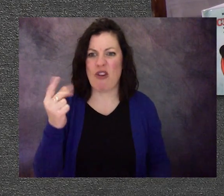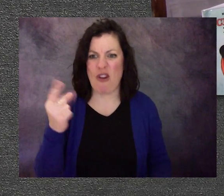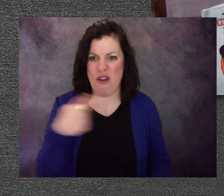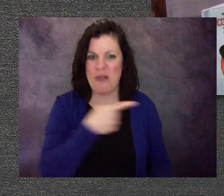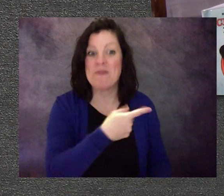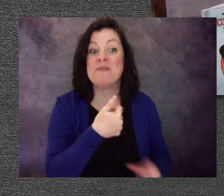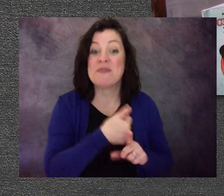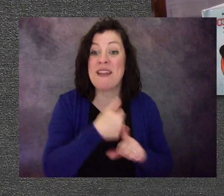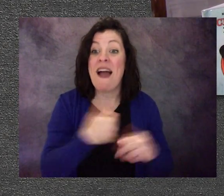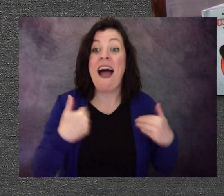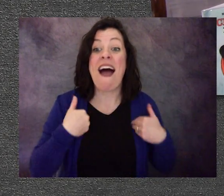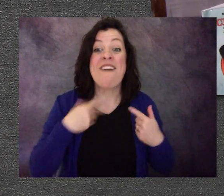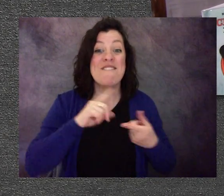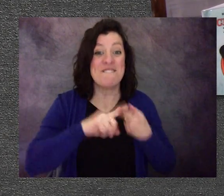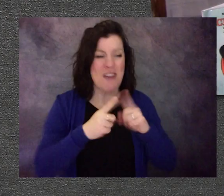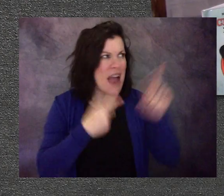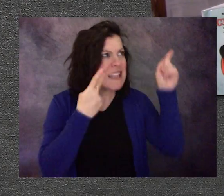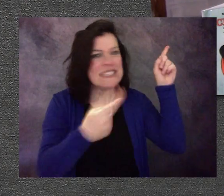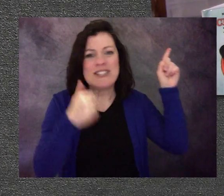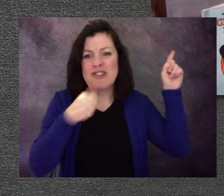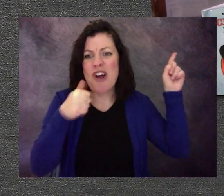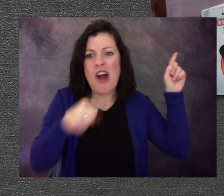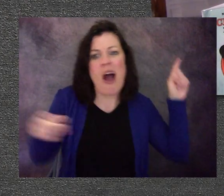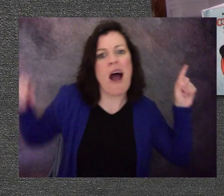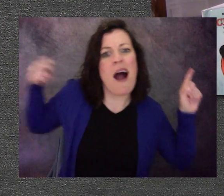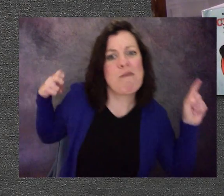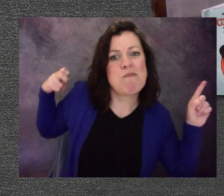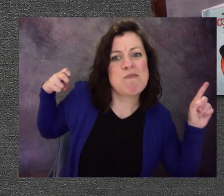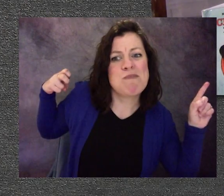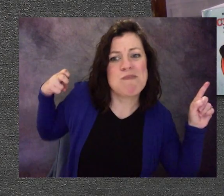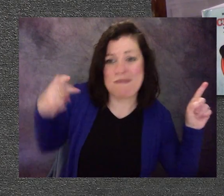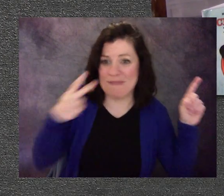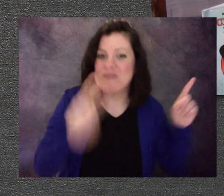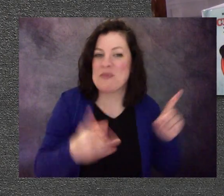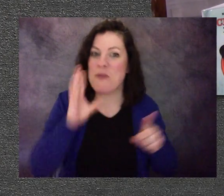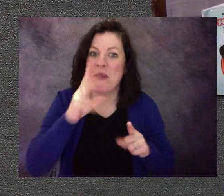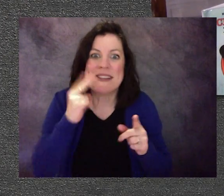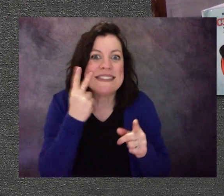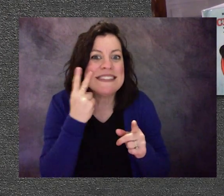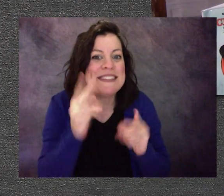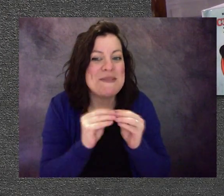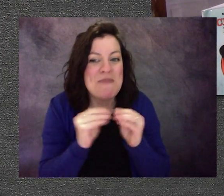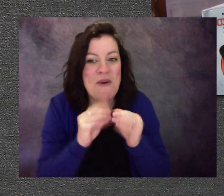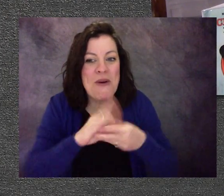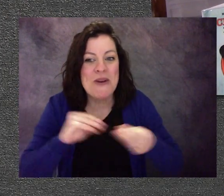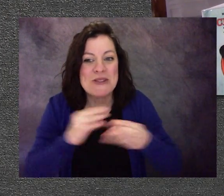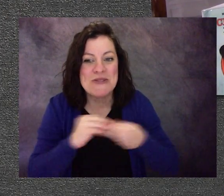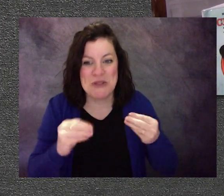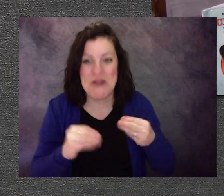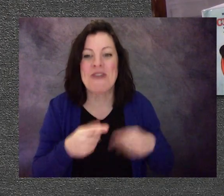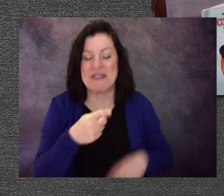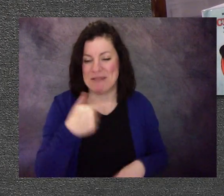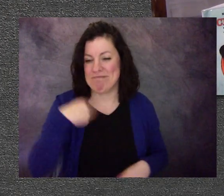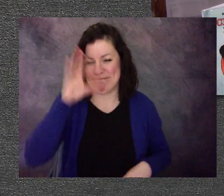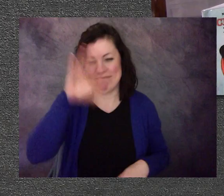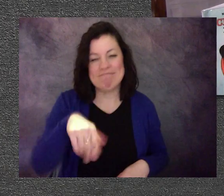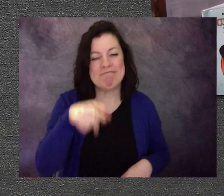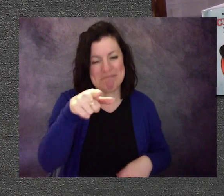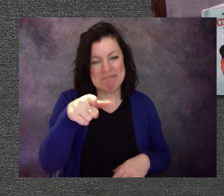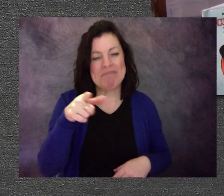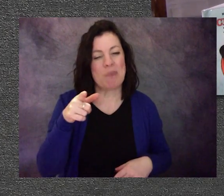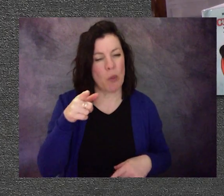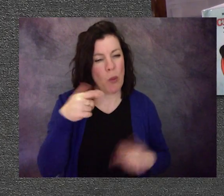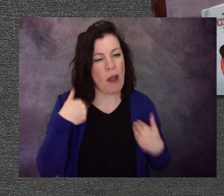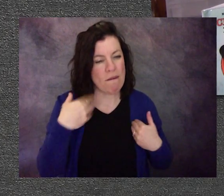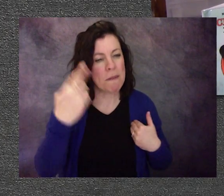right on top here, and we are going to get to meet her in our story today. I bet that you have a very best